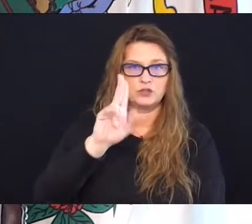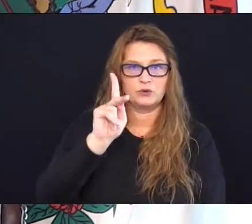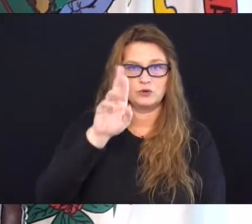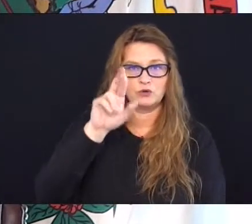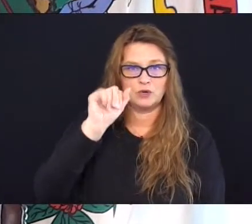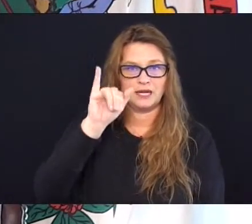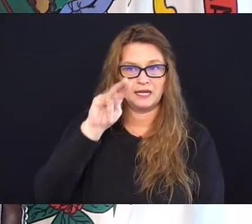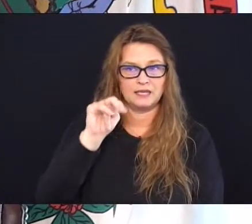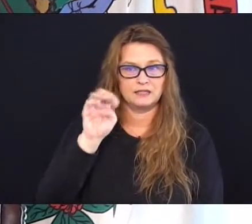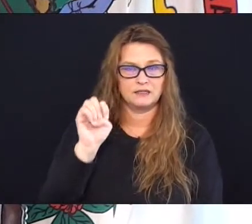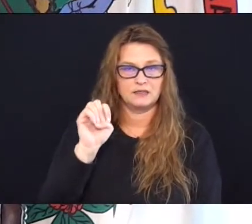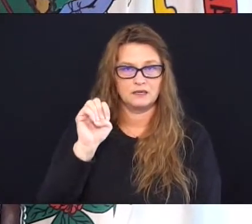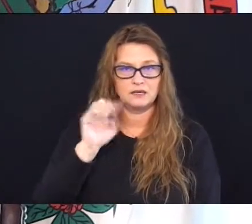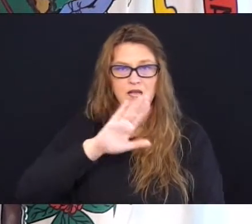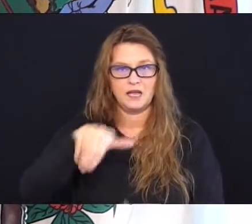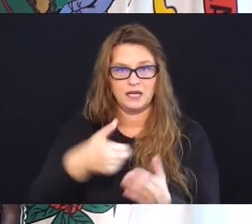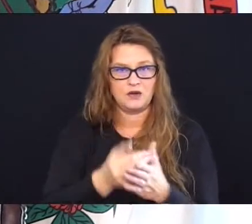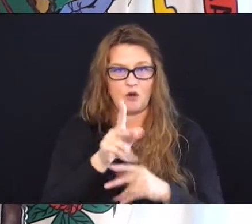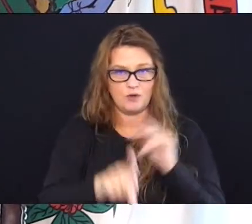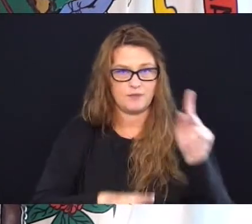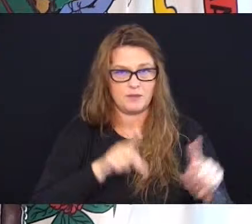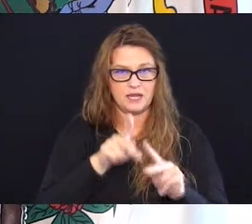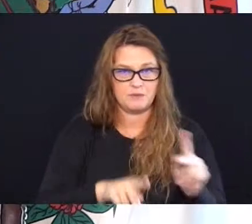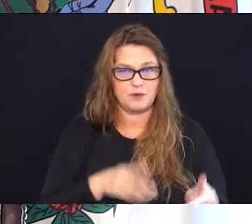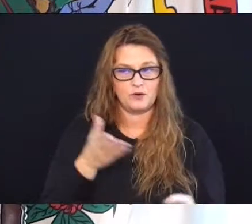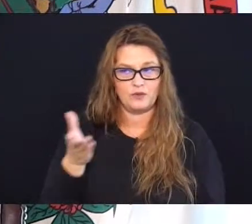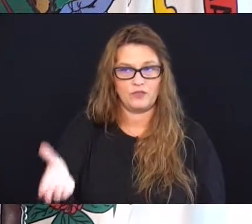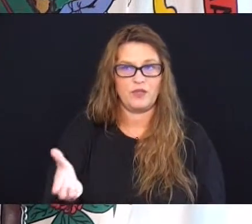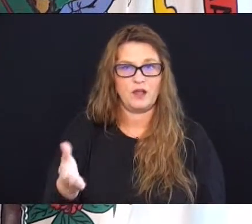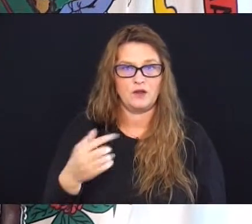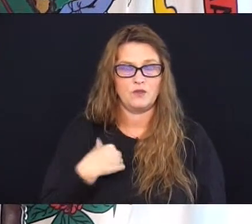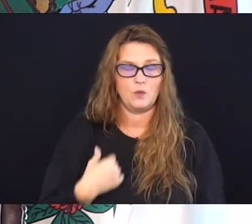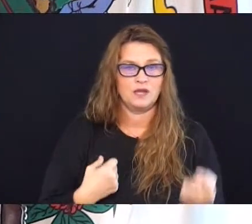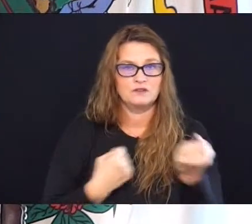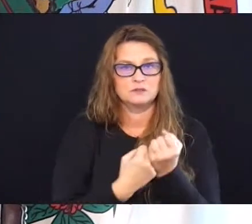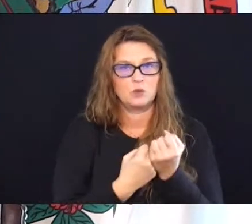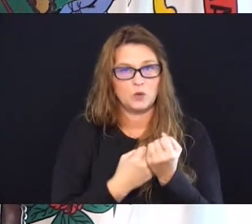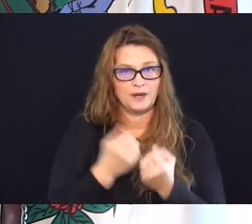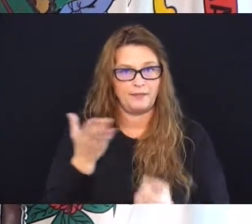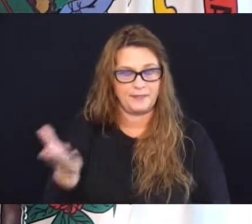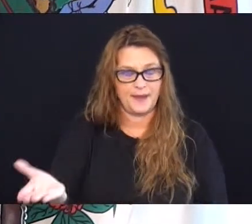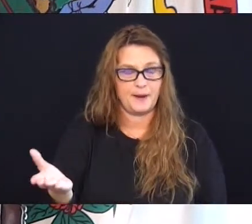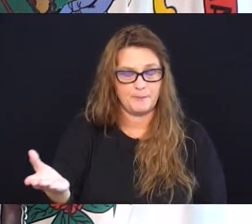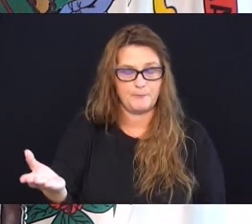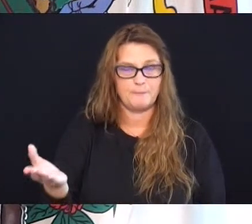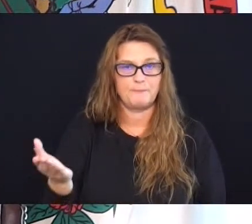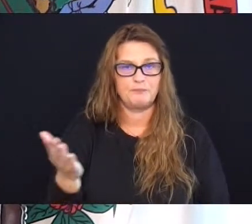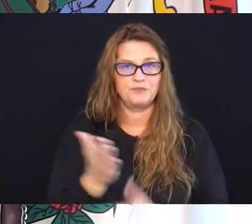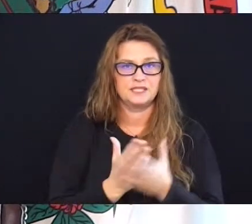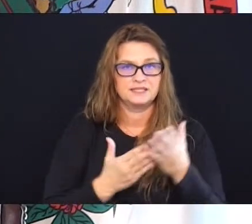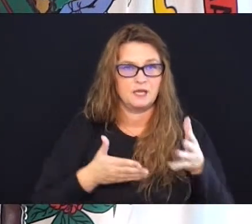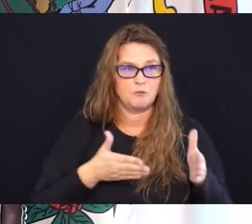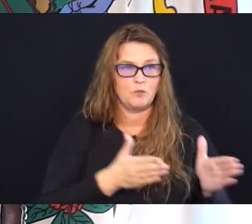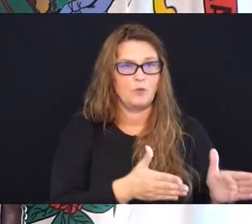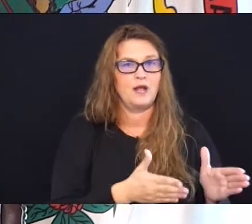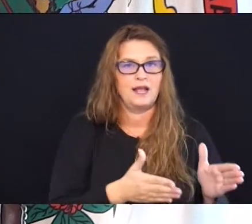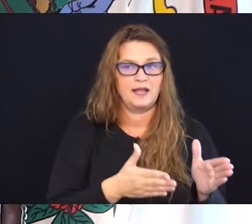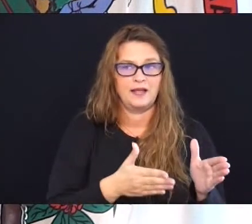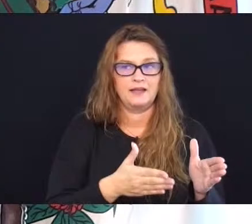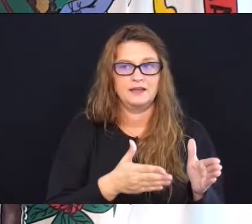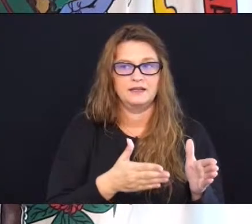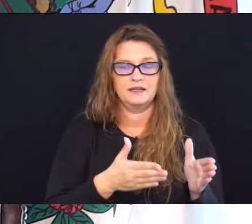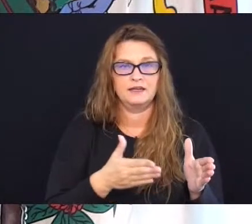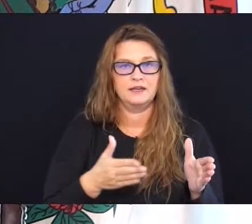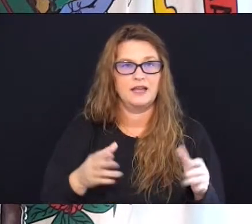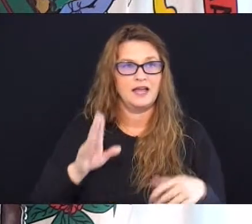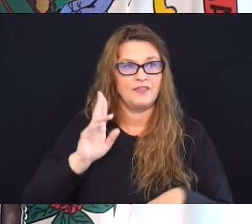Ukraine and all those people that we've stood right with them. Some way, somehow, all across this great nation